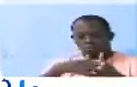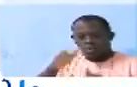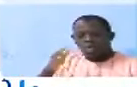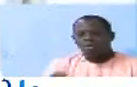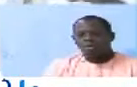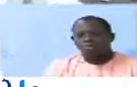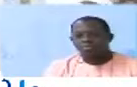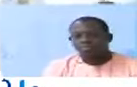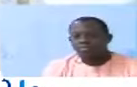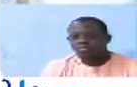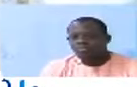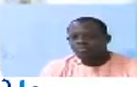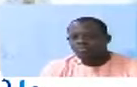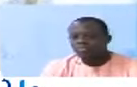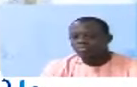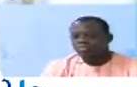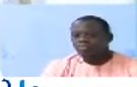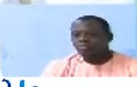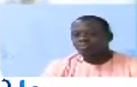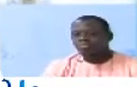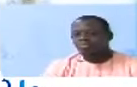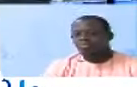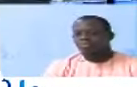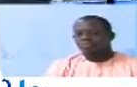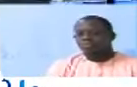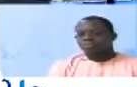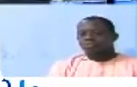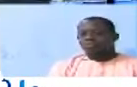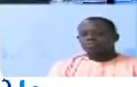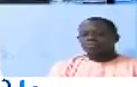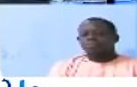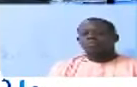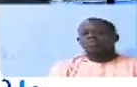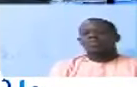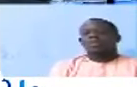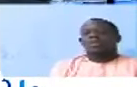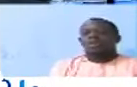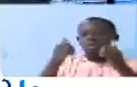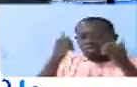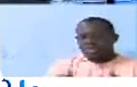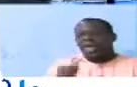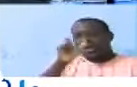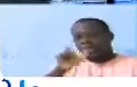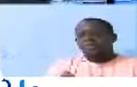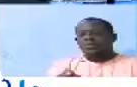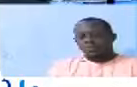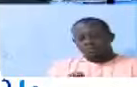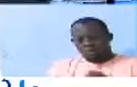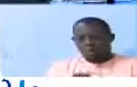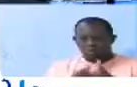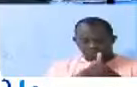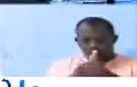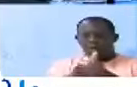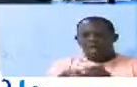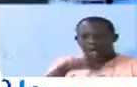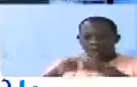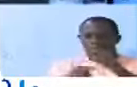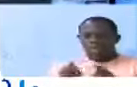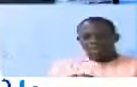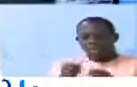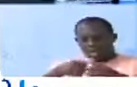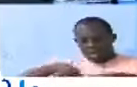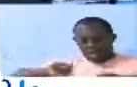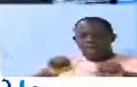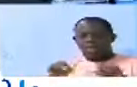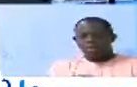talking, Council, if I can just interrupt you to really pursue this point that you are making.